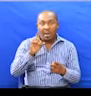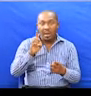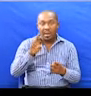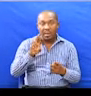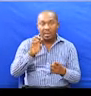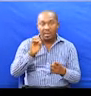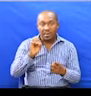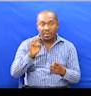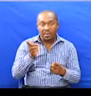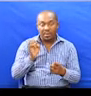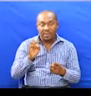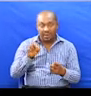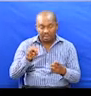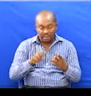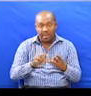nitrogen.